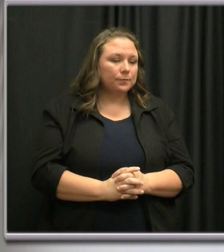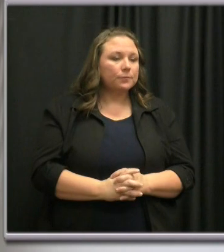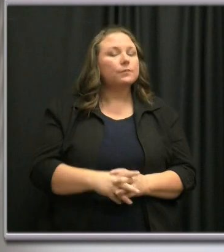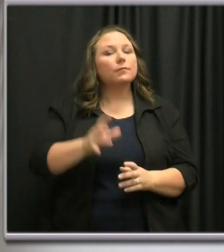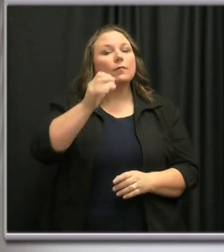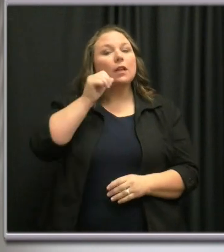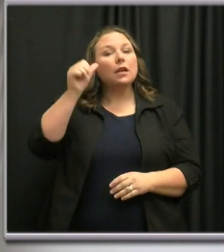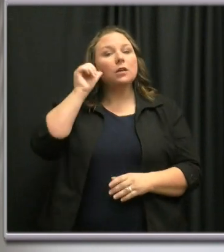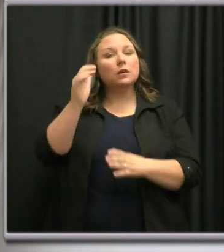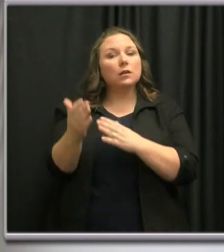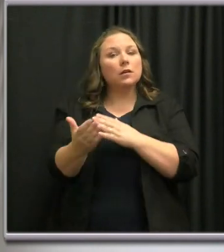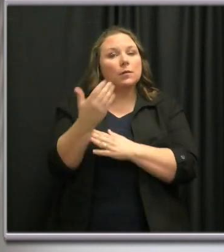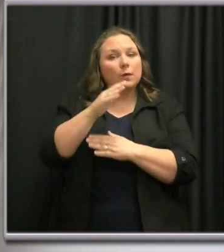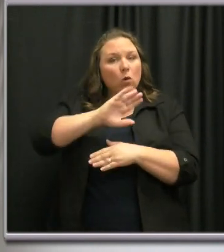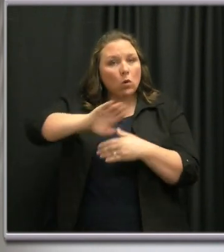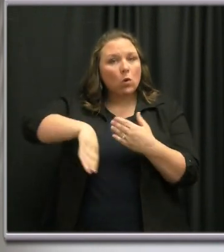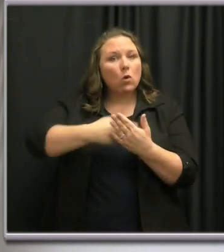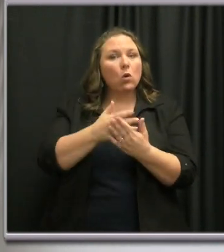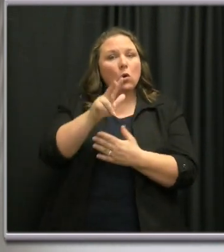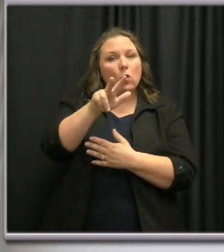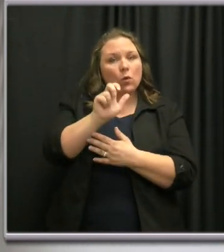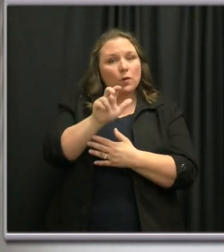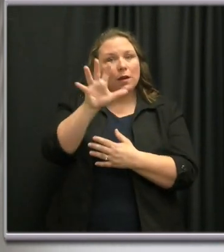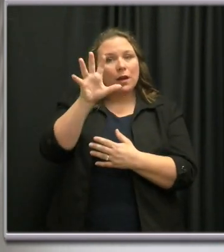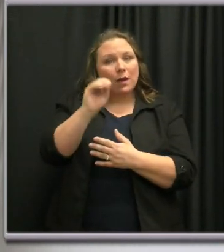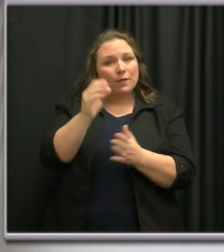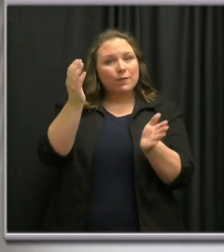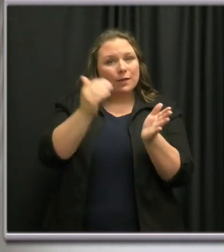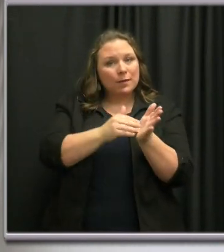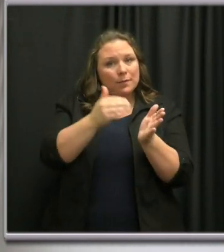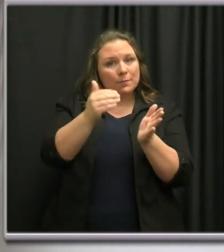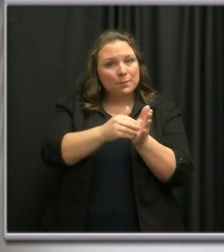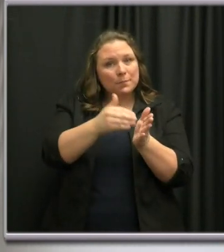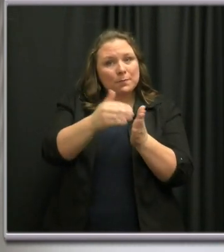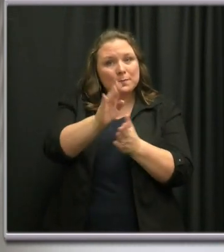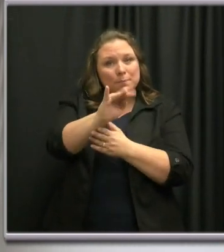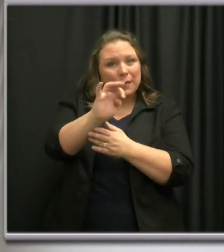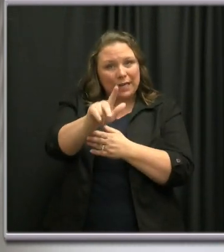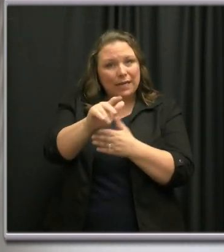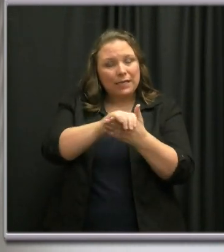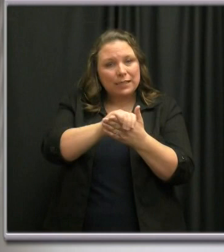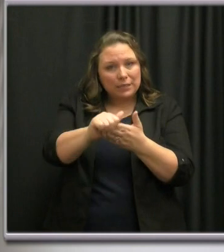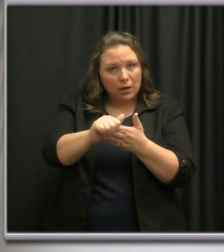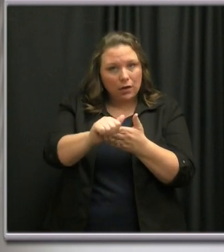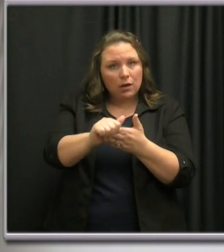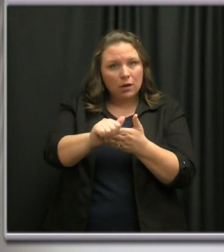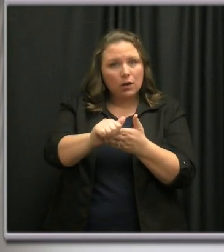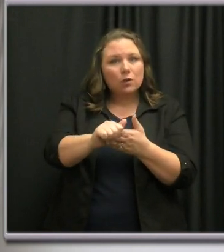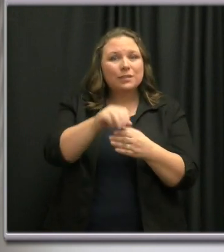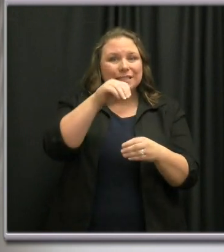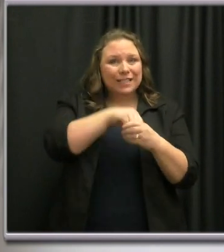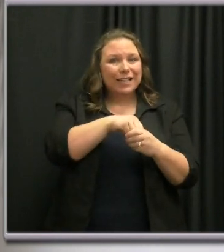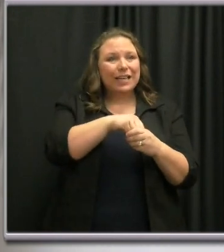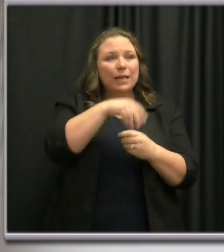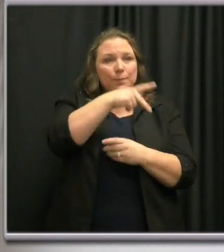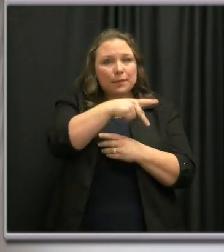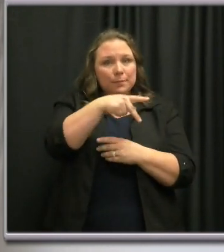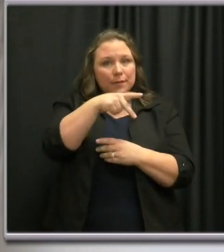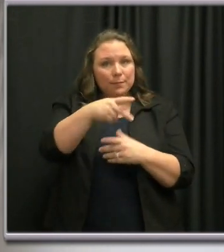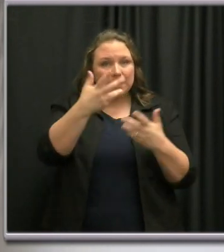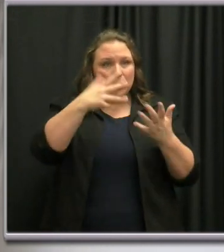morning, all of the $350 billion in the PPP funds authorized by the CARES Act, it's either been